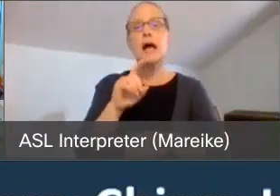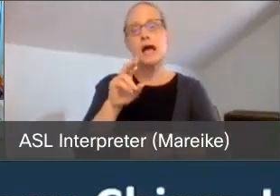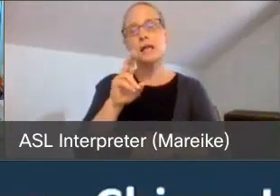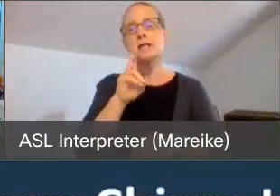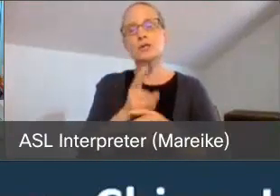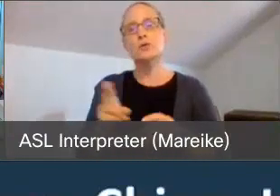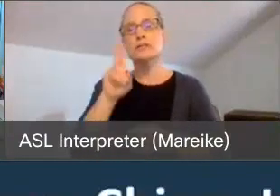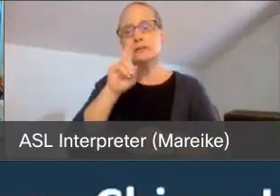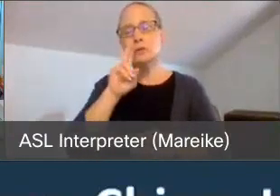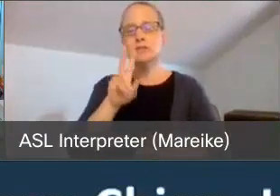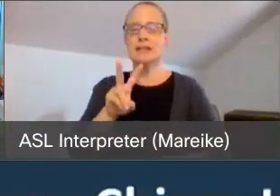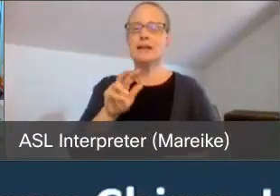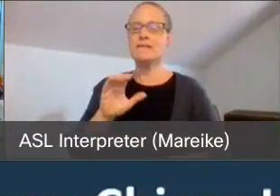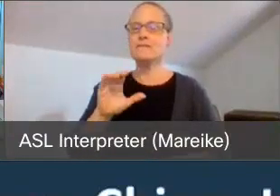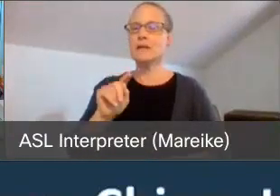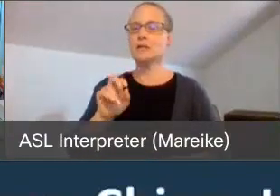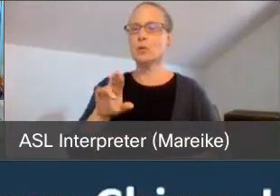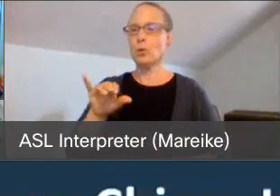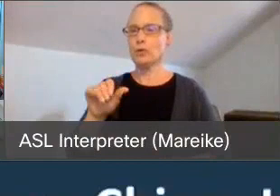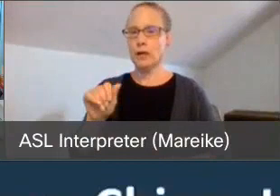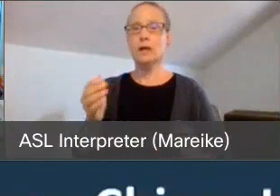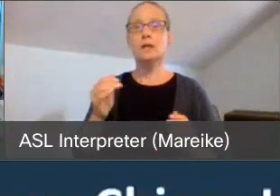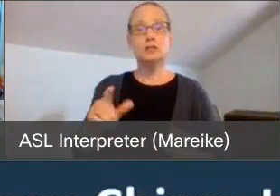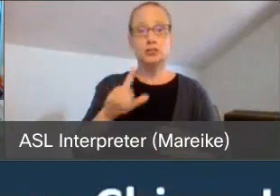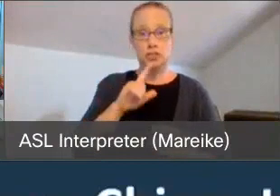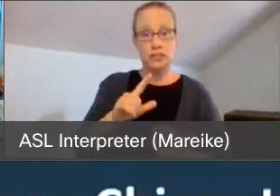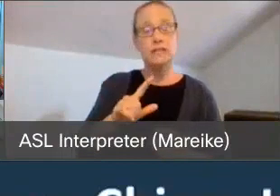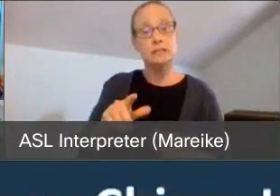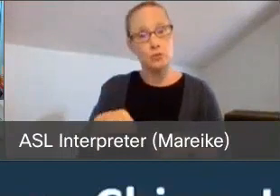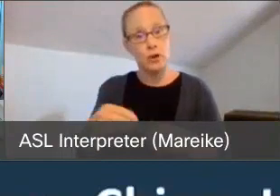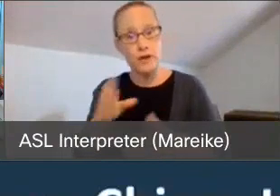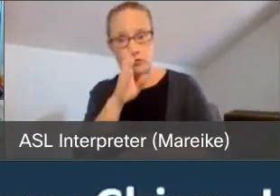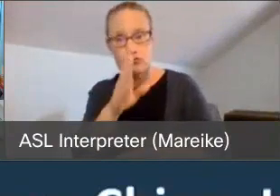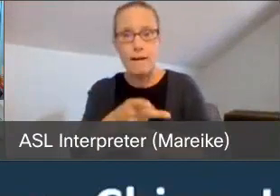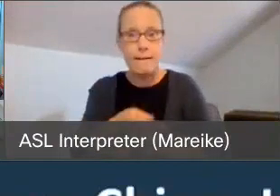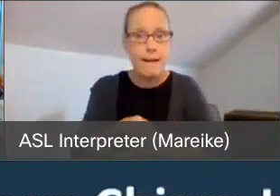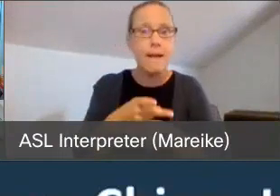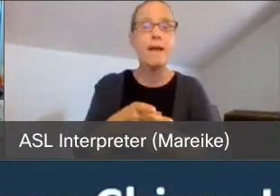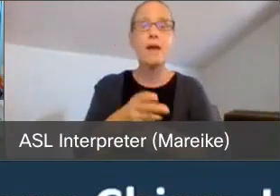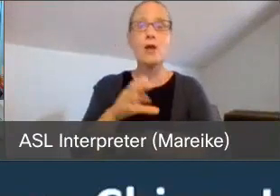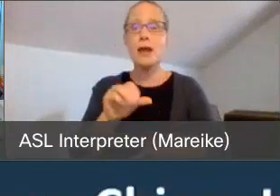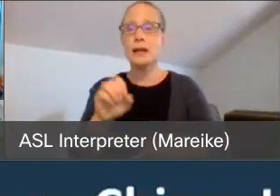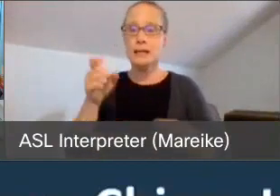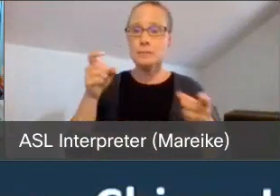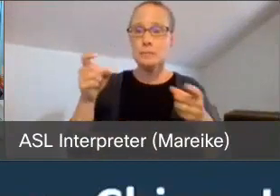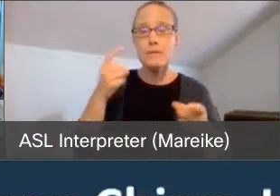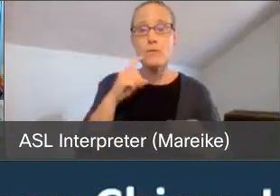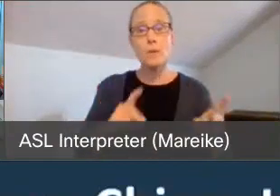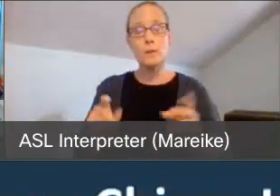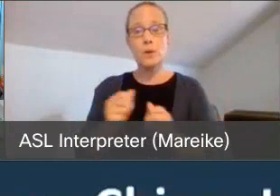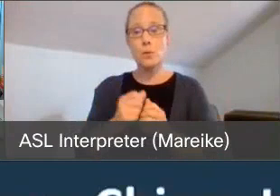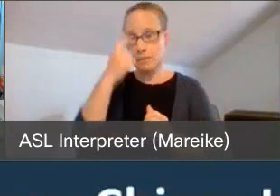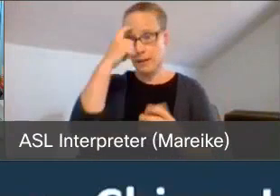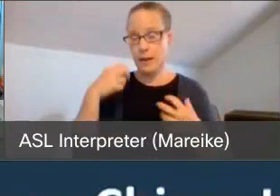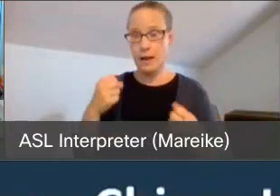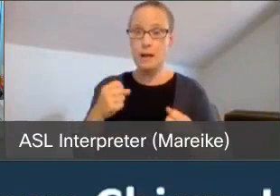Victoria. She has training and practice in providing direct care and case management, persons with mental health